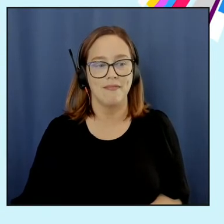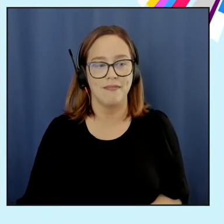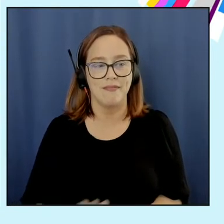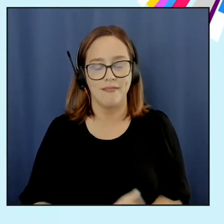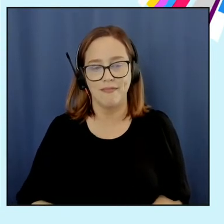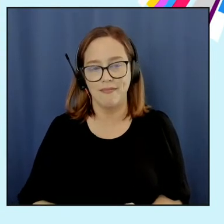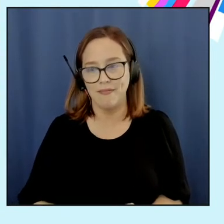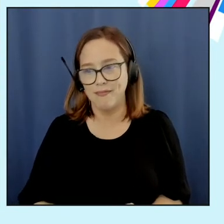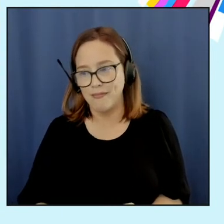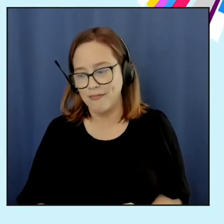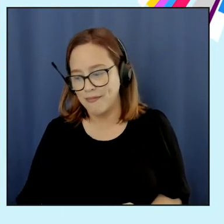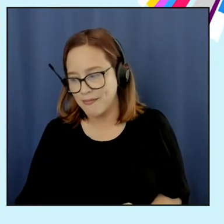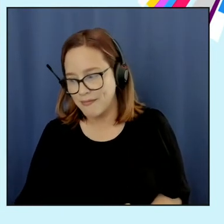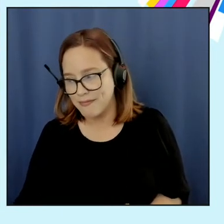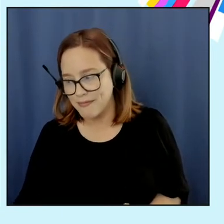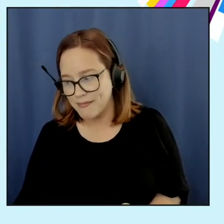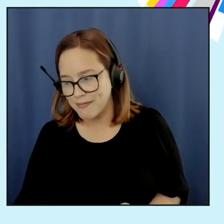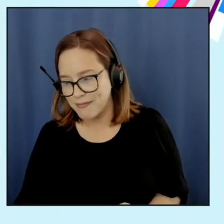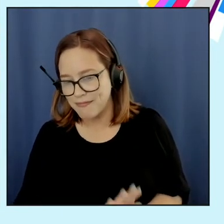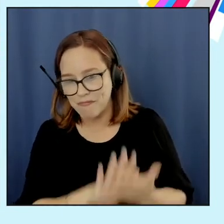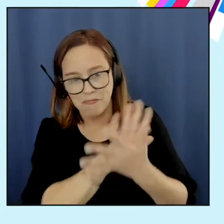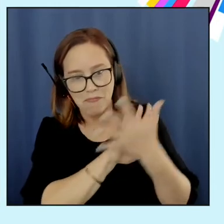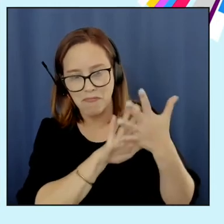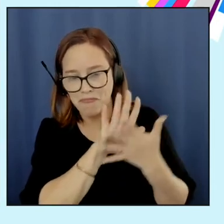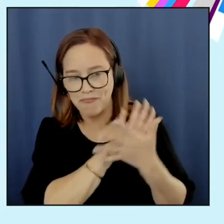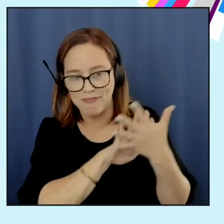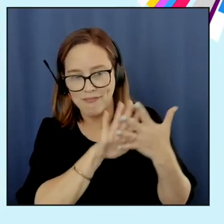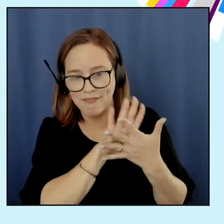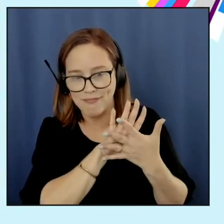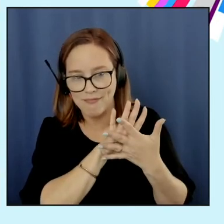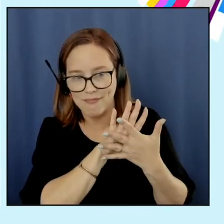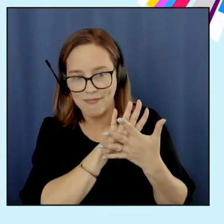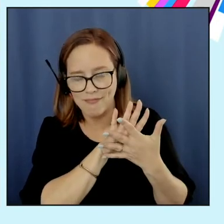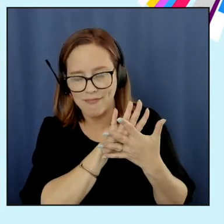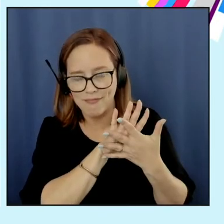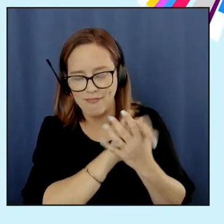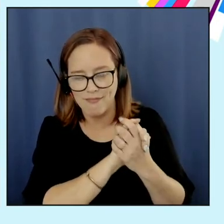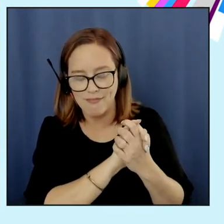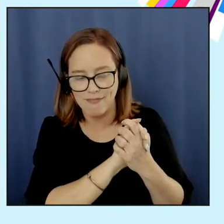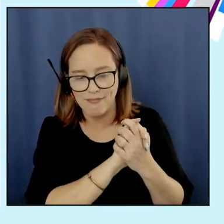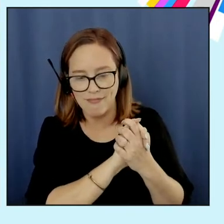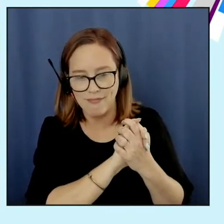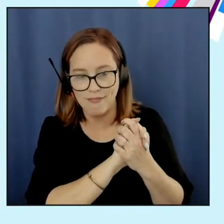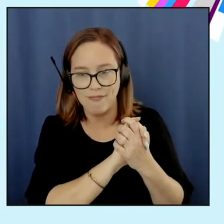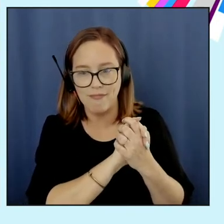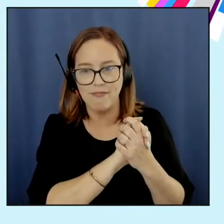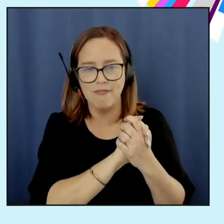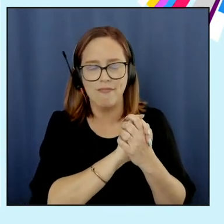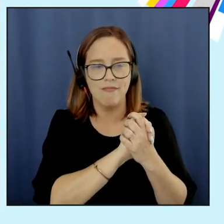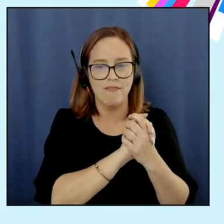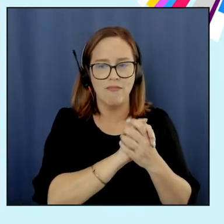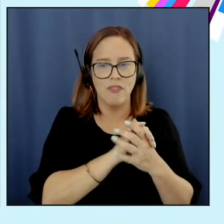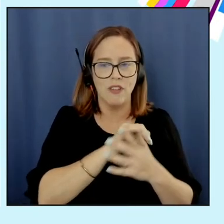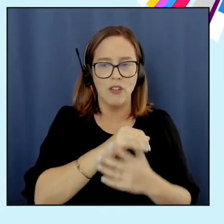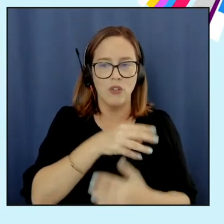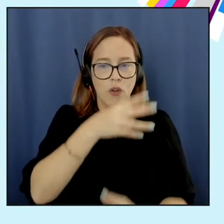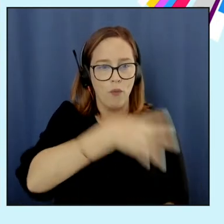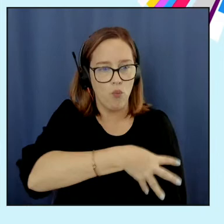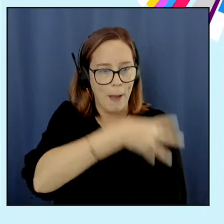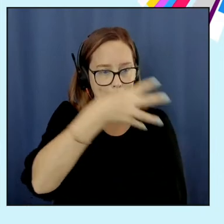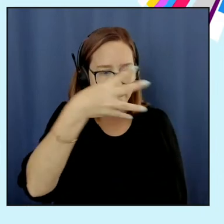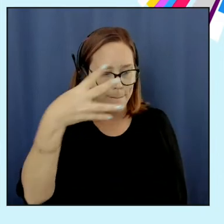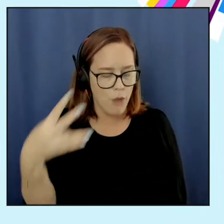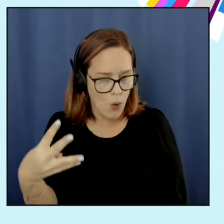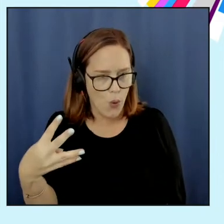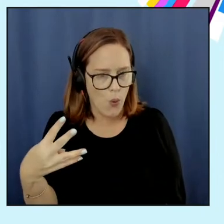I made a wish on a rainbow today. When it rained today, there was a beautiful rainbow. Made a wish. I'm not telling you what it was,